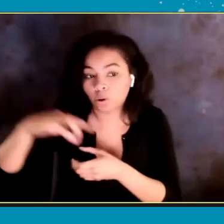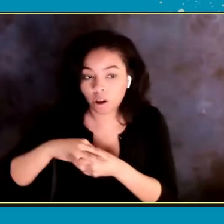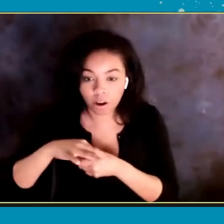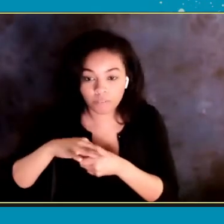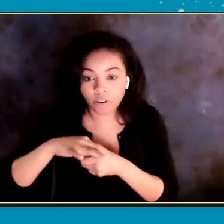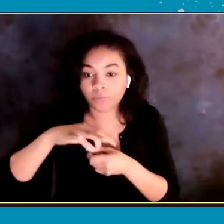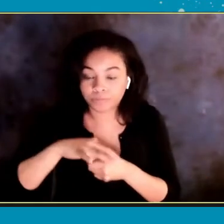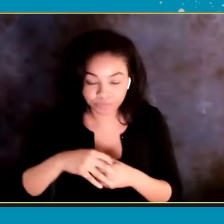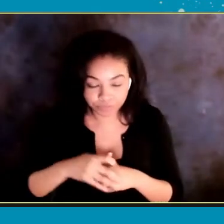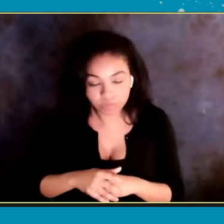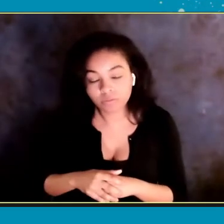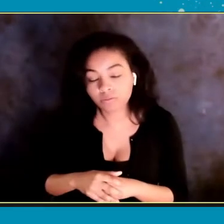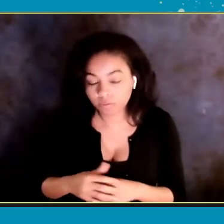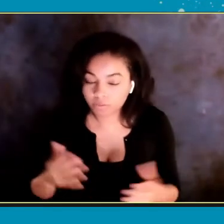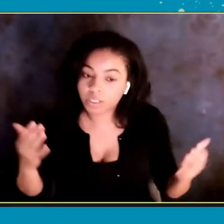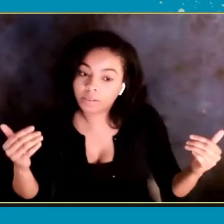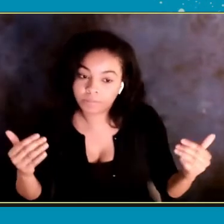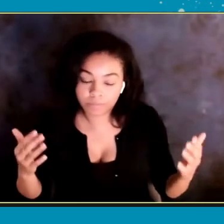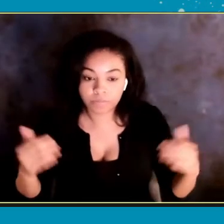wanna vote?